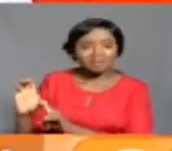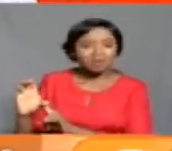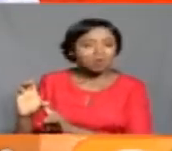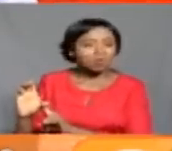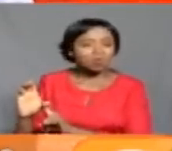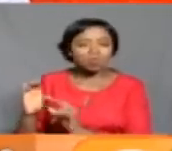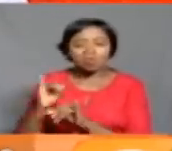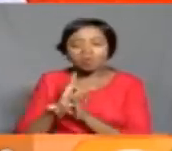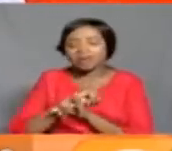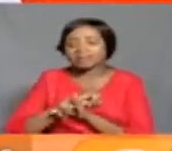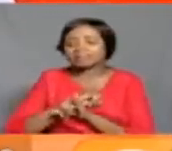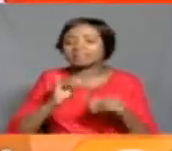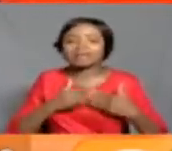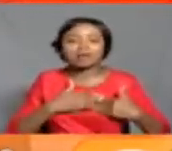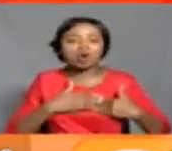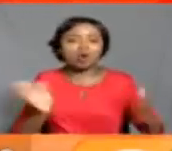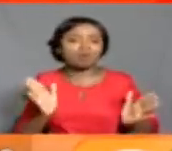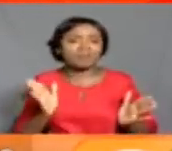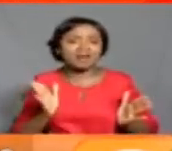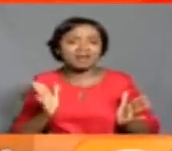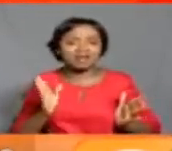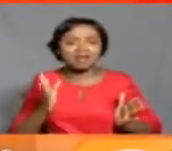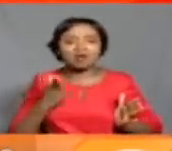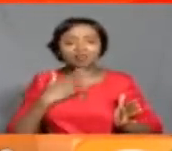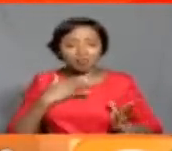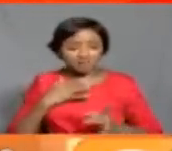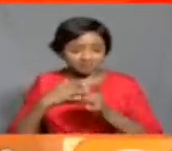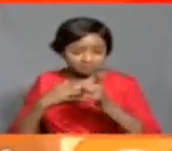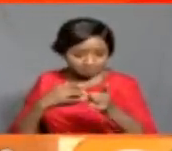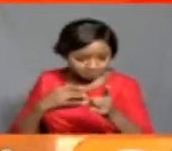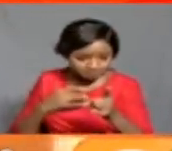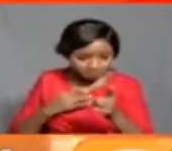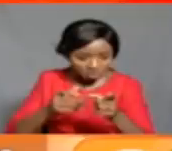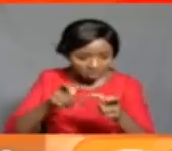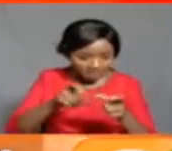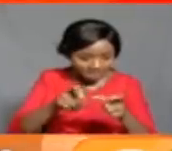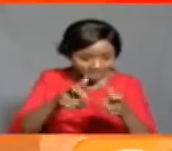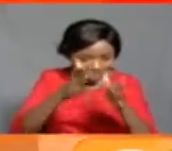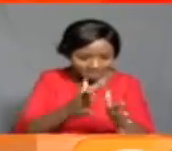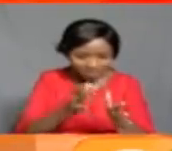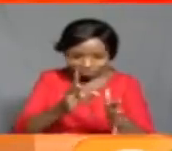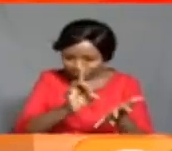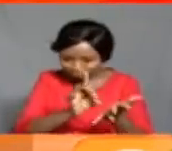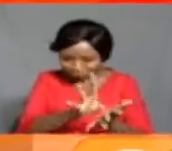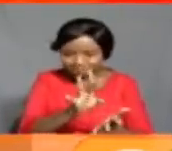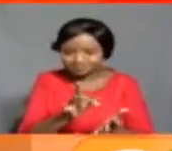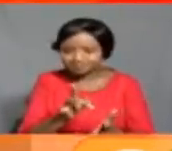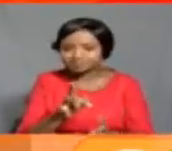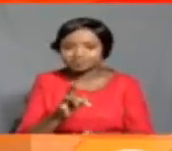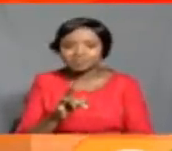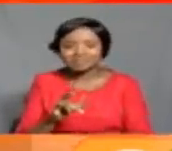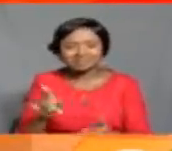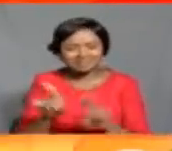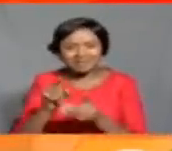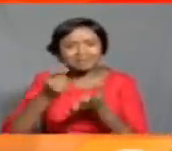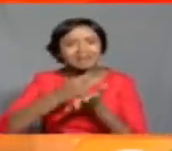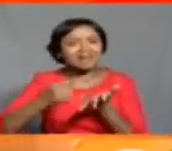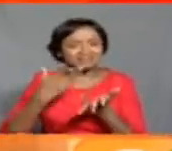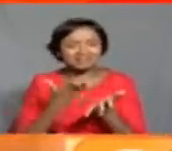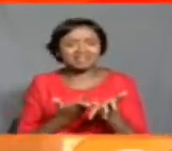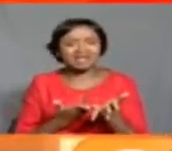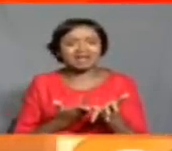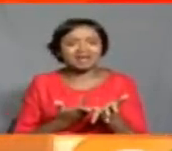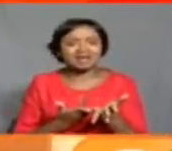actually come out in the open and said, we want these journalists out. Mm-hmm. It's in writing. It's in